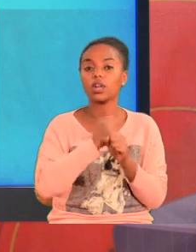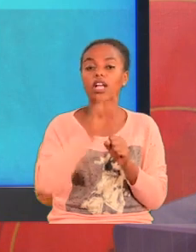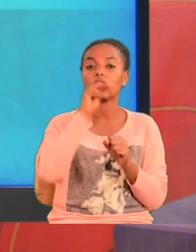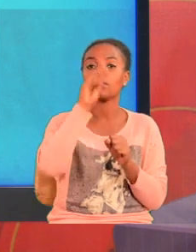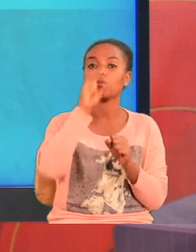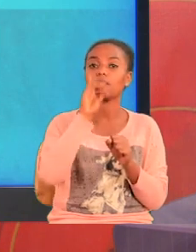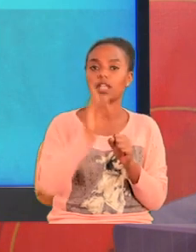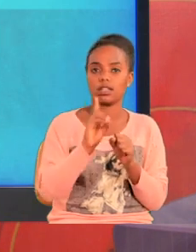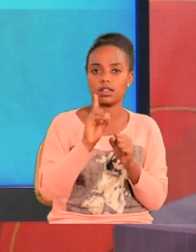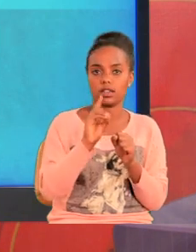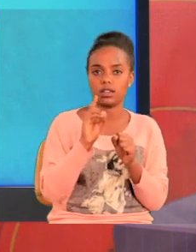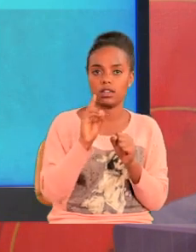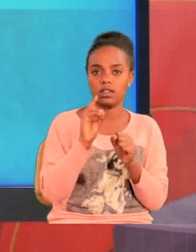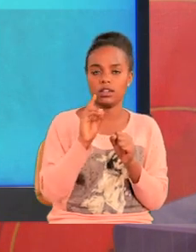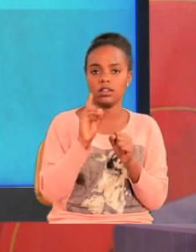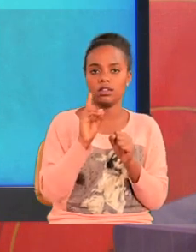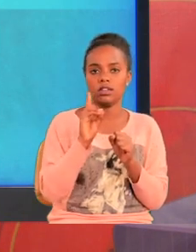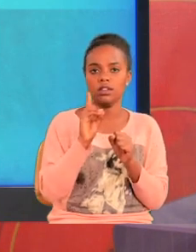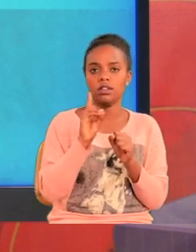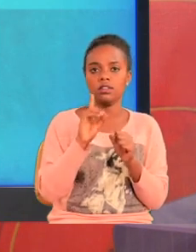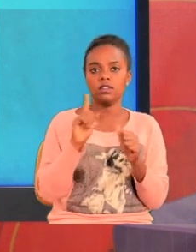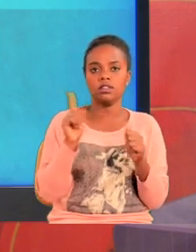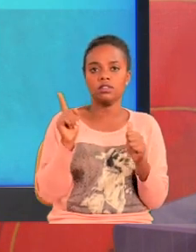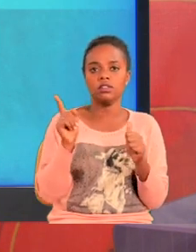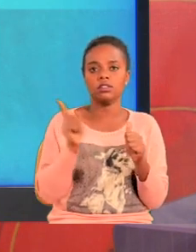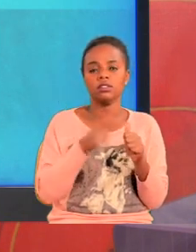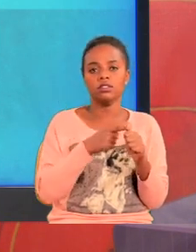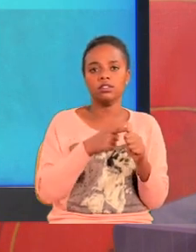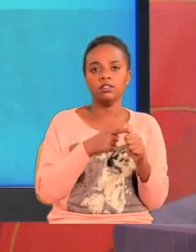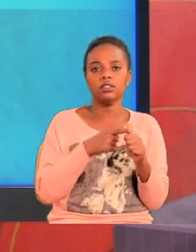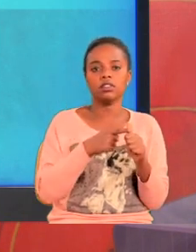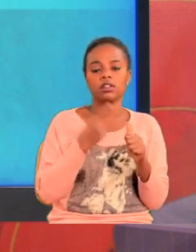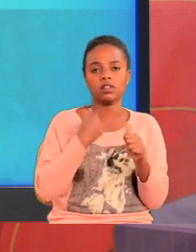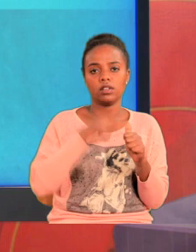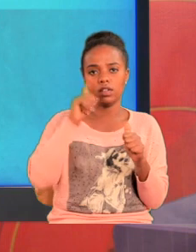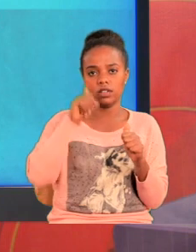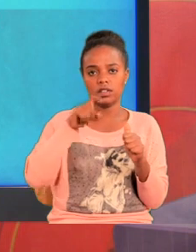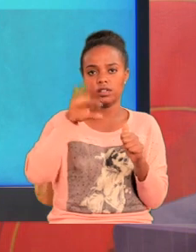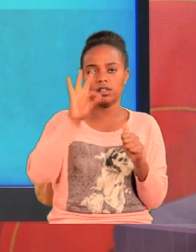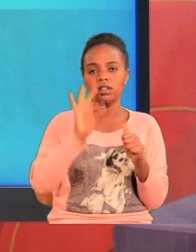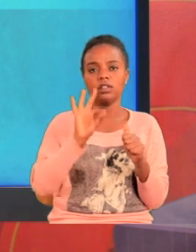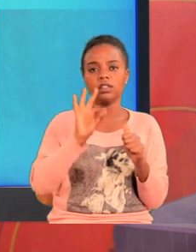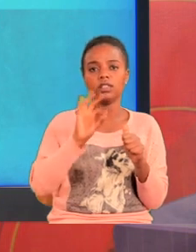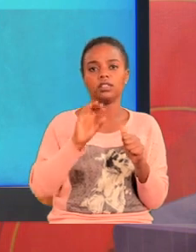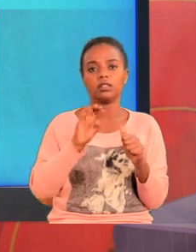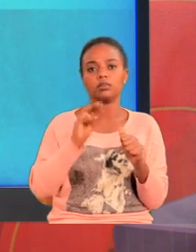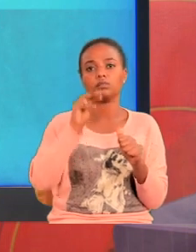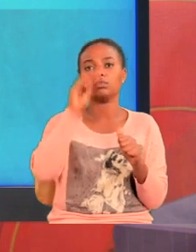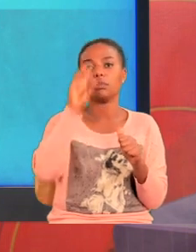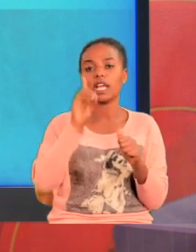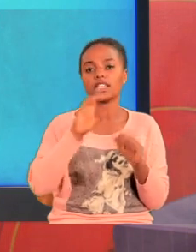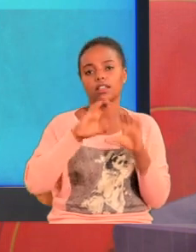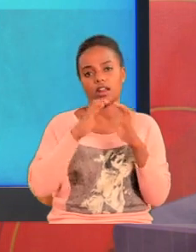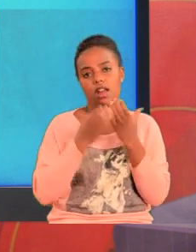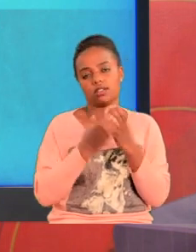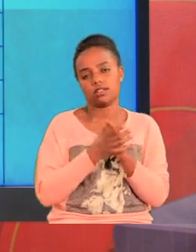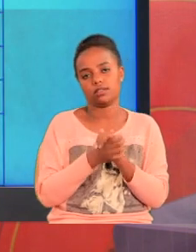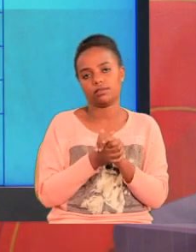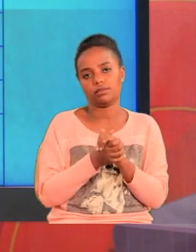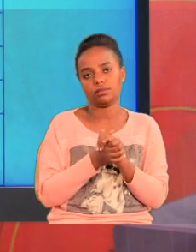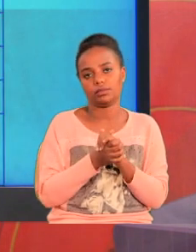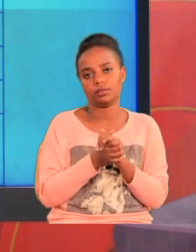the median, first we need to find the median class.